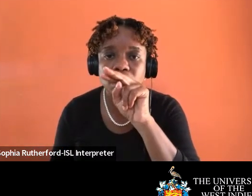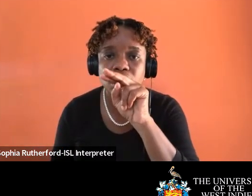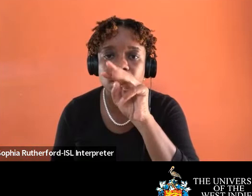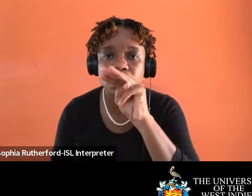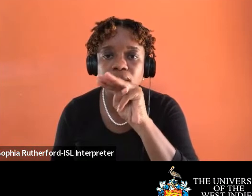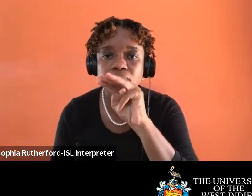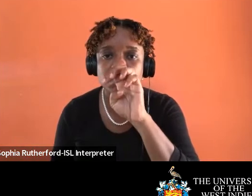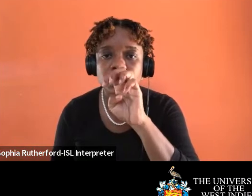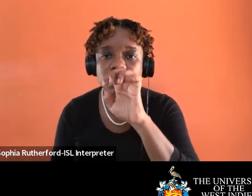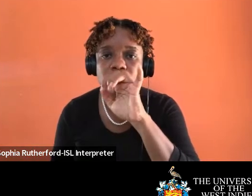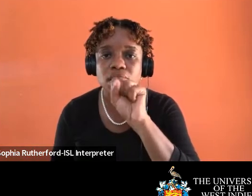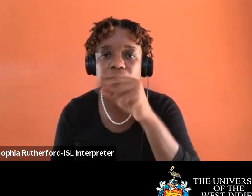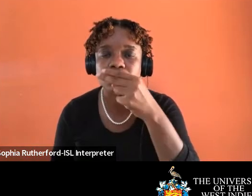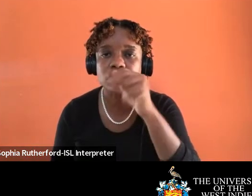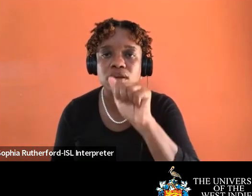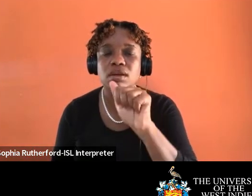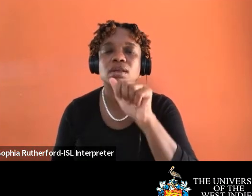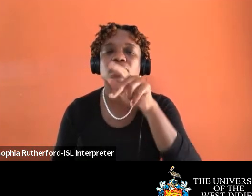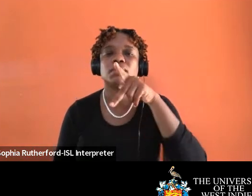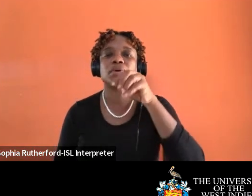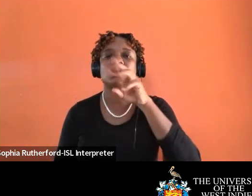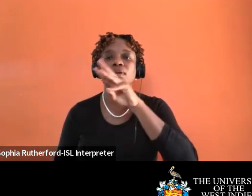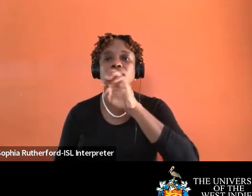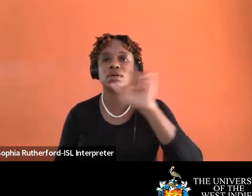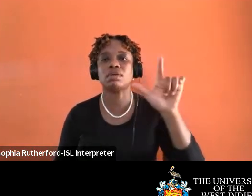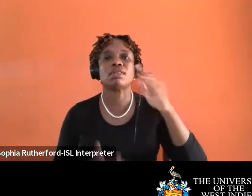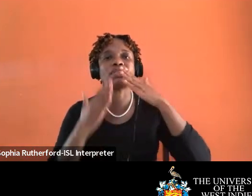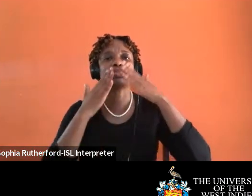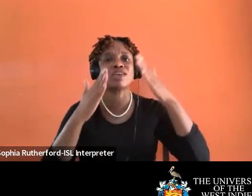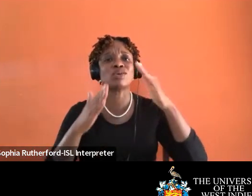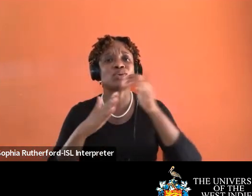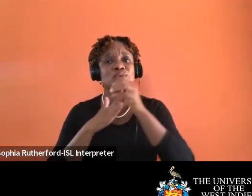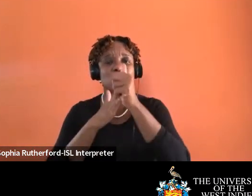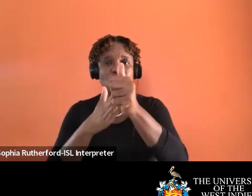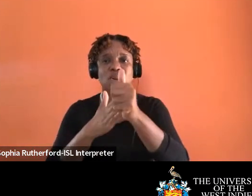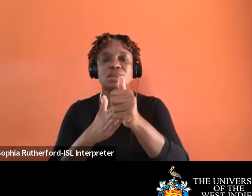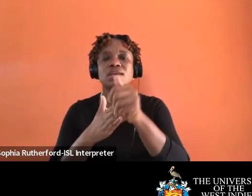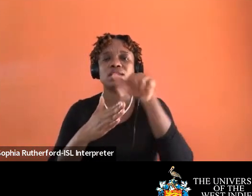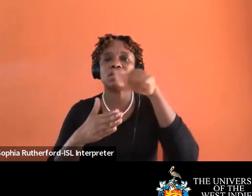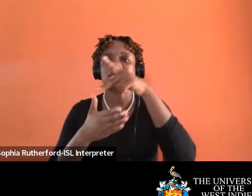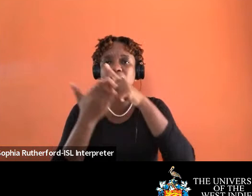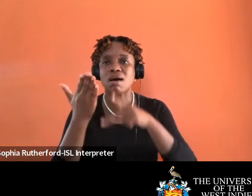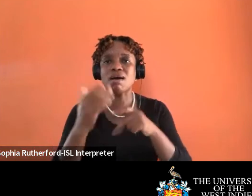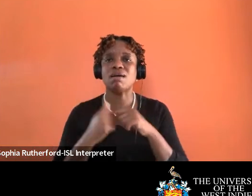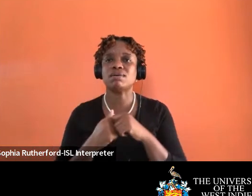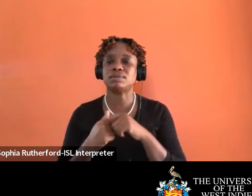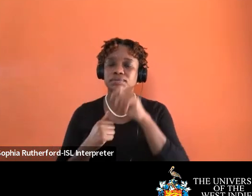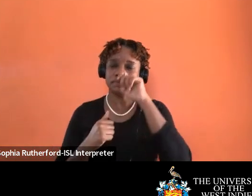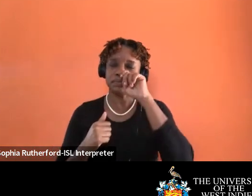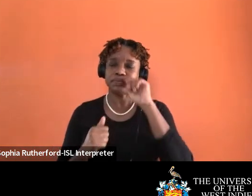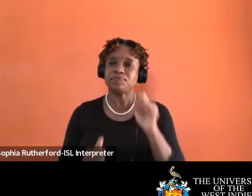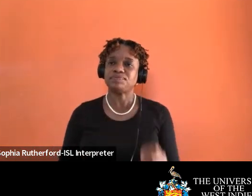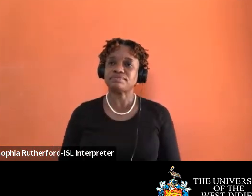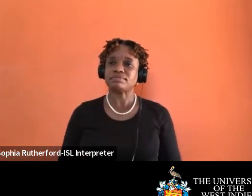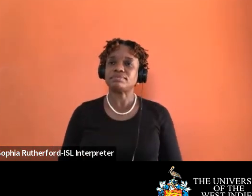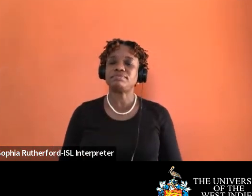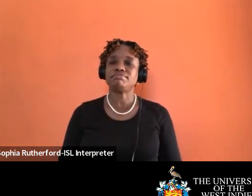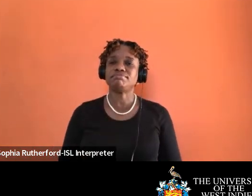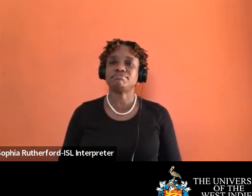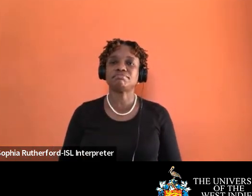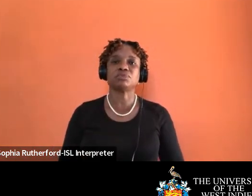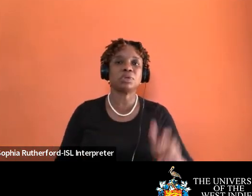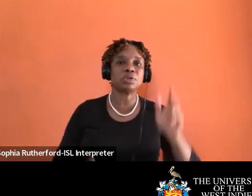conducting, for managing, for steering this session. in which we heard from